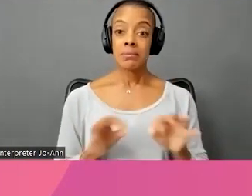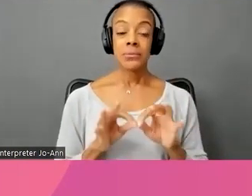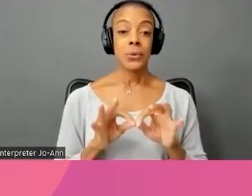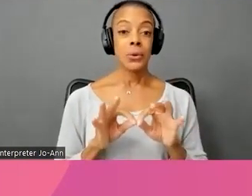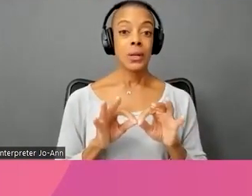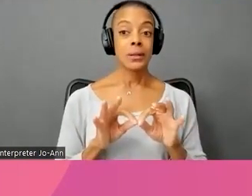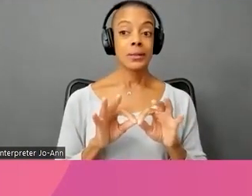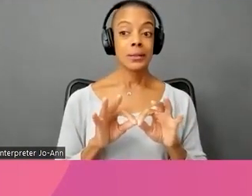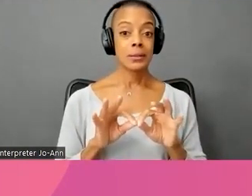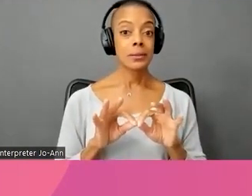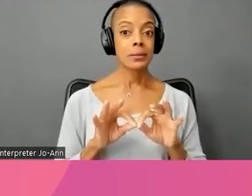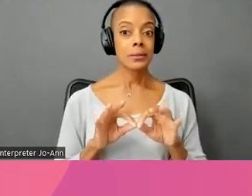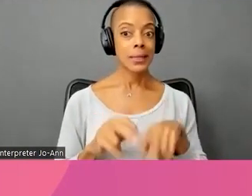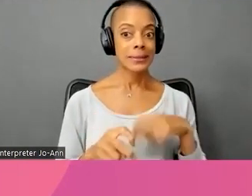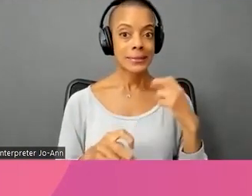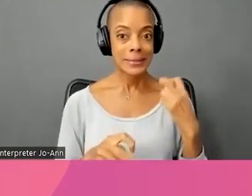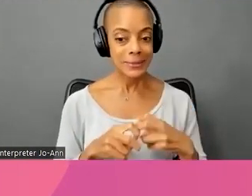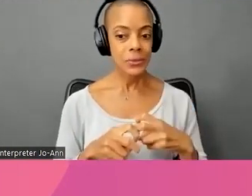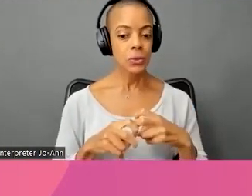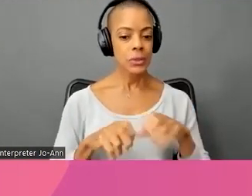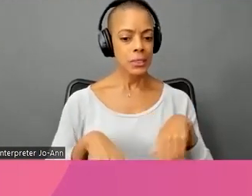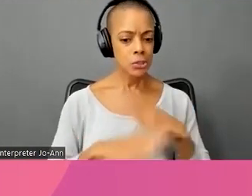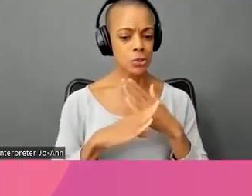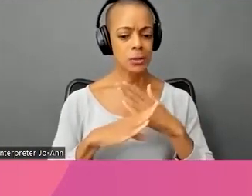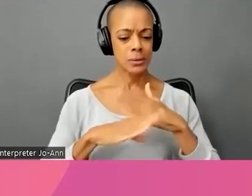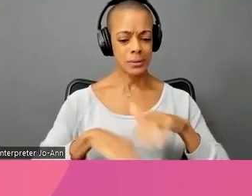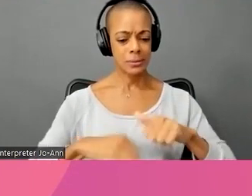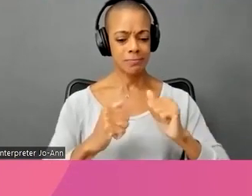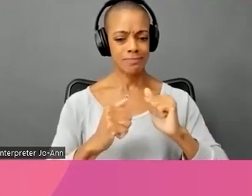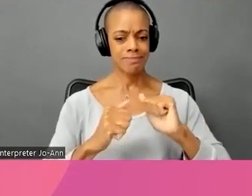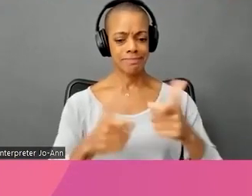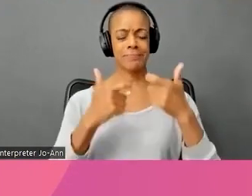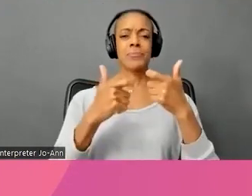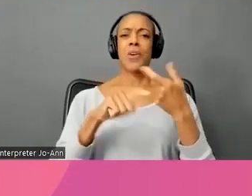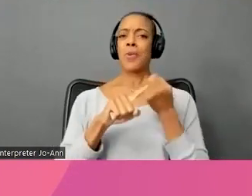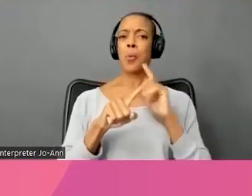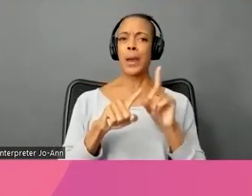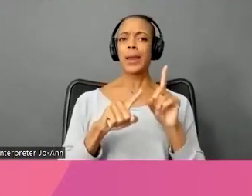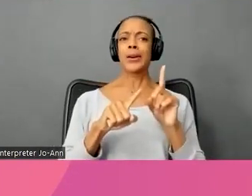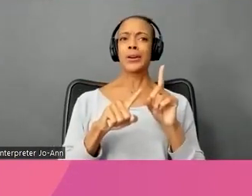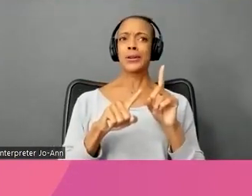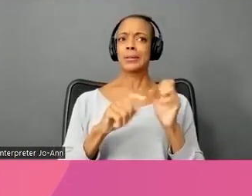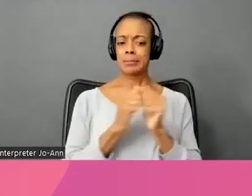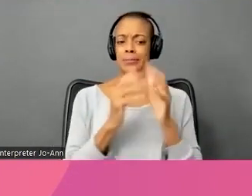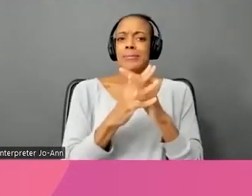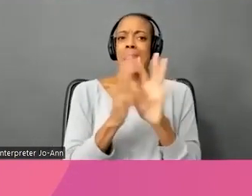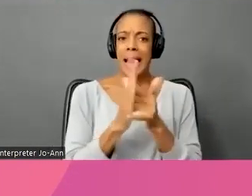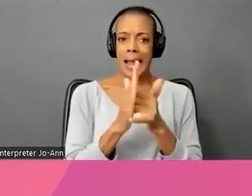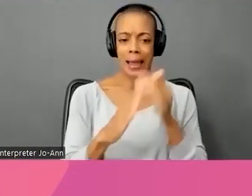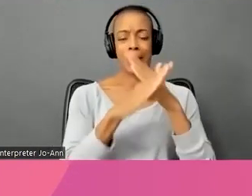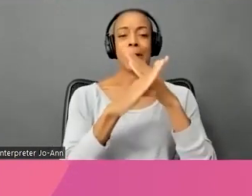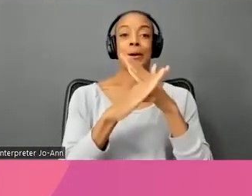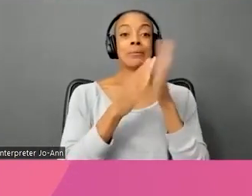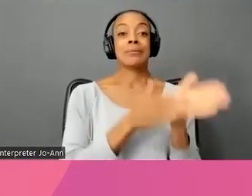challenge doesn't stem from anywhere, right? It comes from somewhere. And that feeds into my next column, which is education